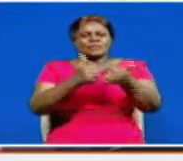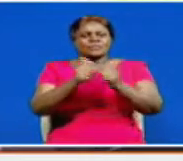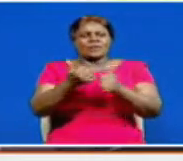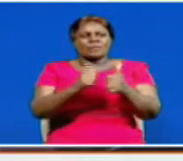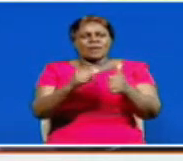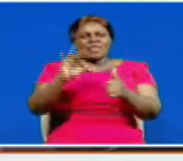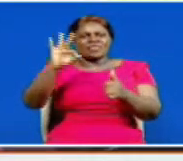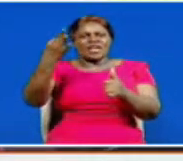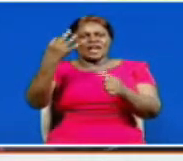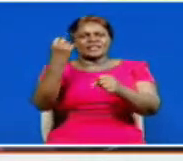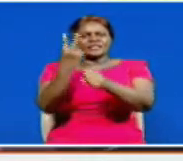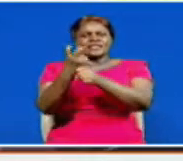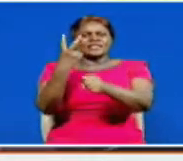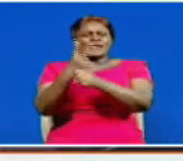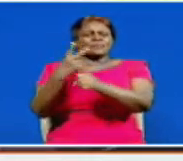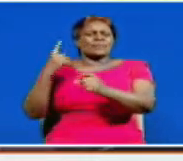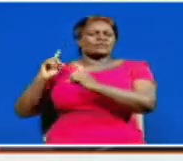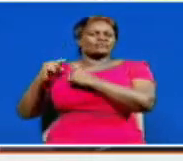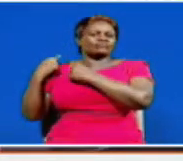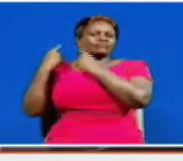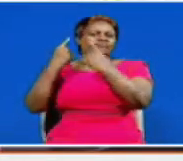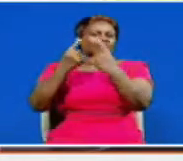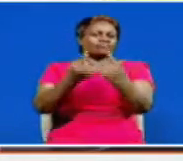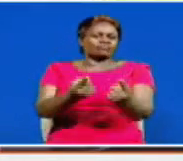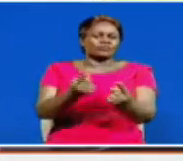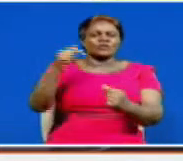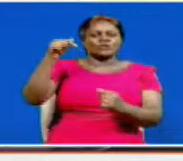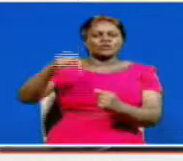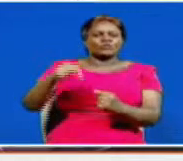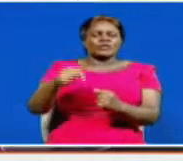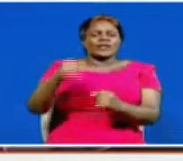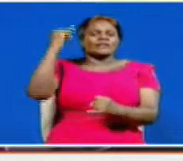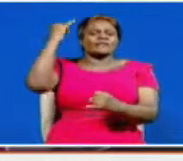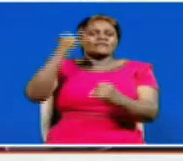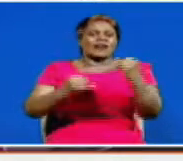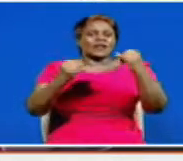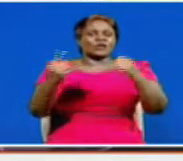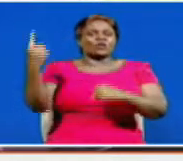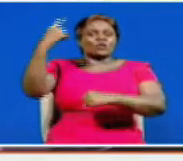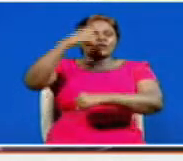3rd of December. We played all through up to today, which is the final day.